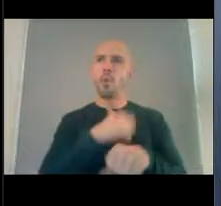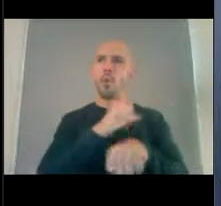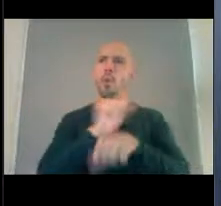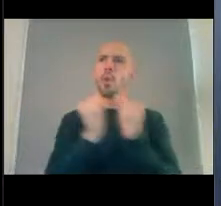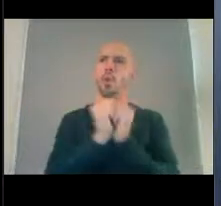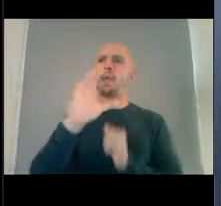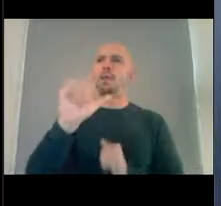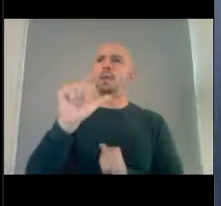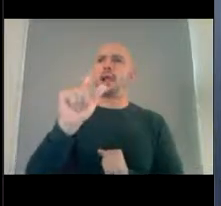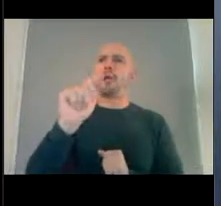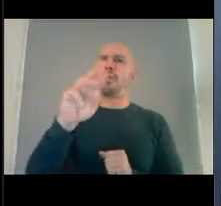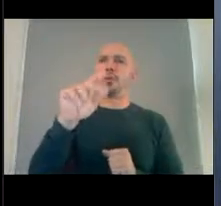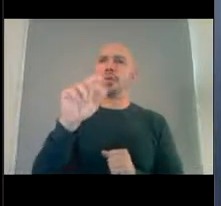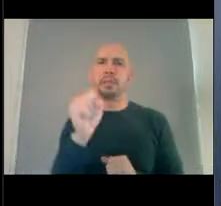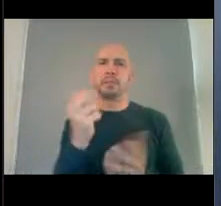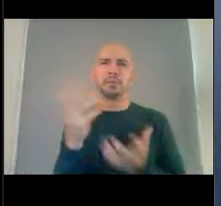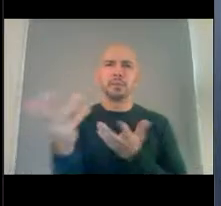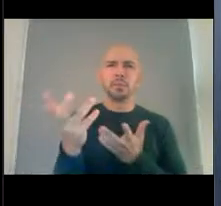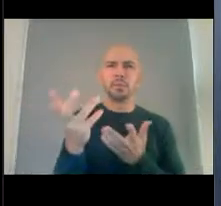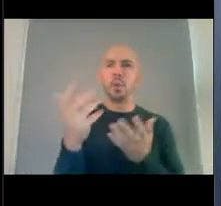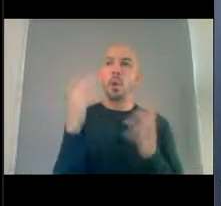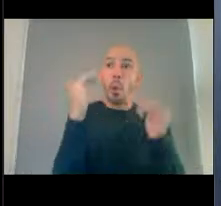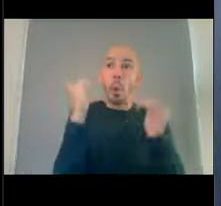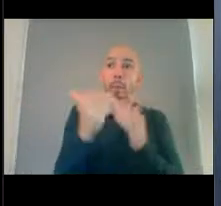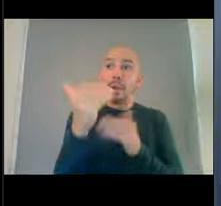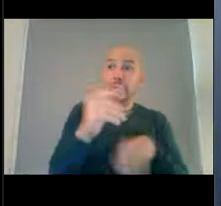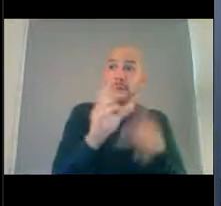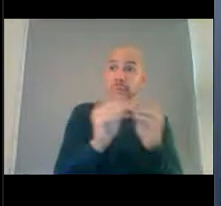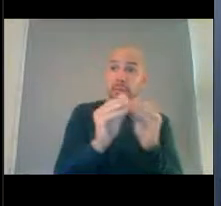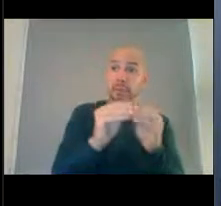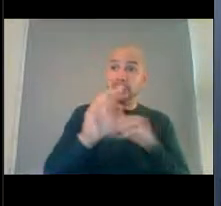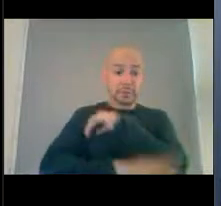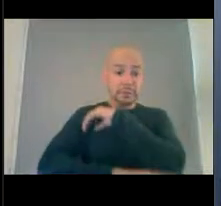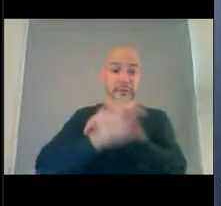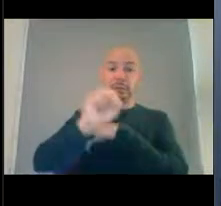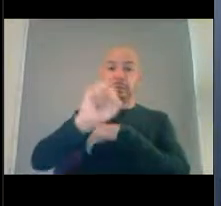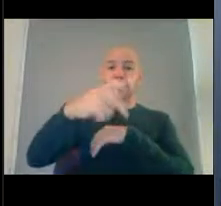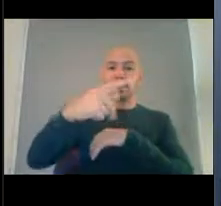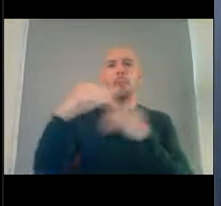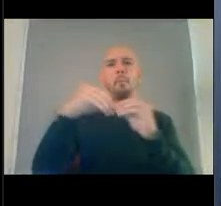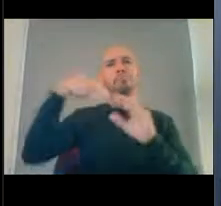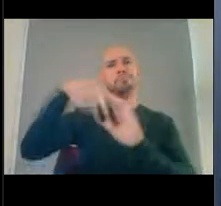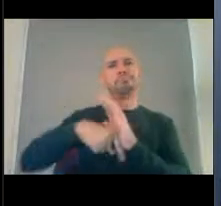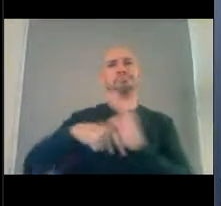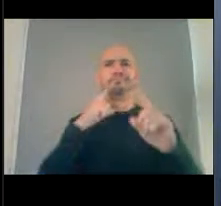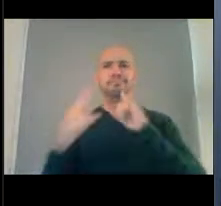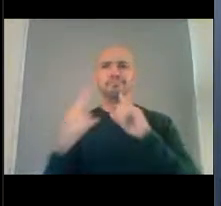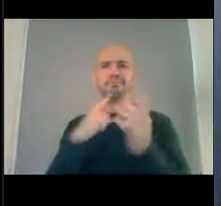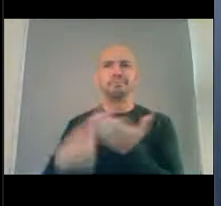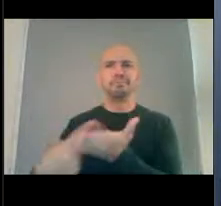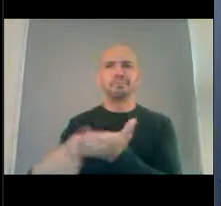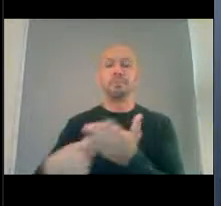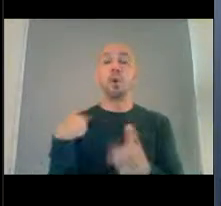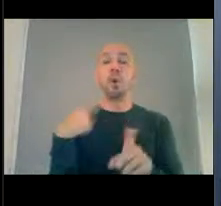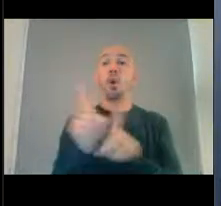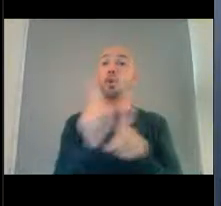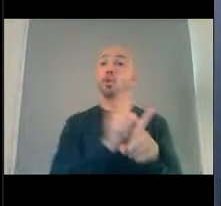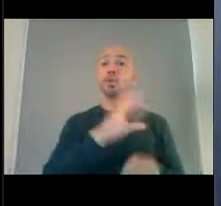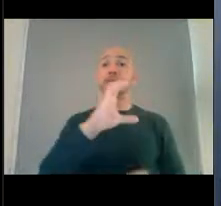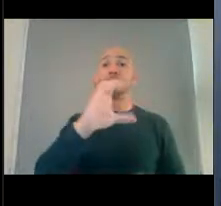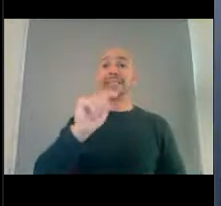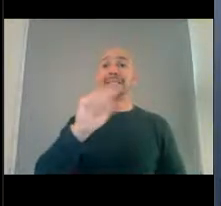hope to have a more in-depth discussion with them at our next meeting in september we also received updates from the ctc staff